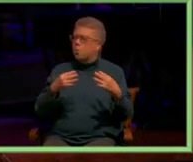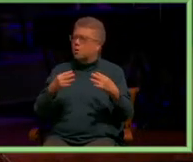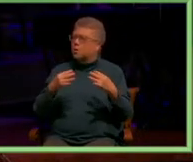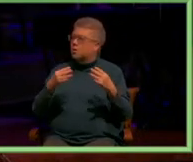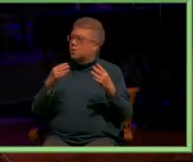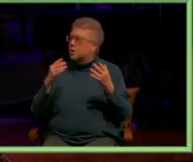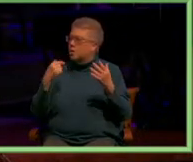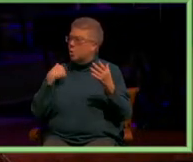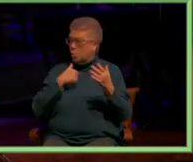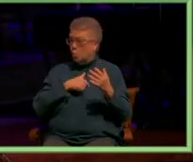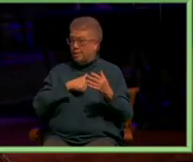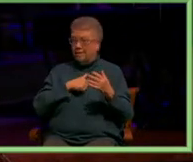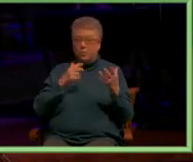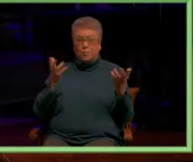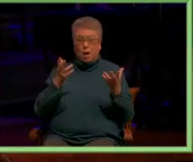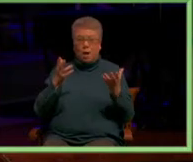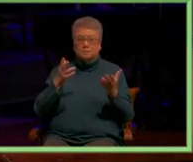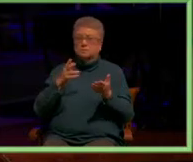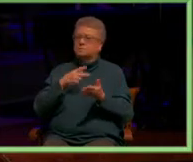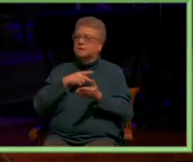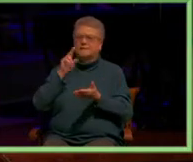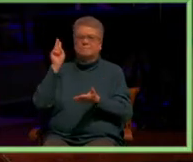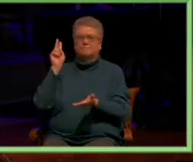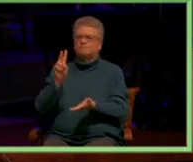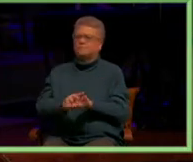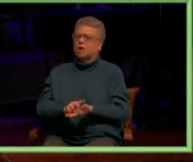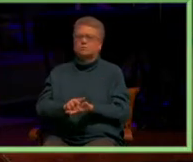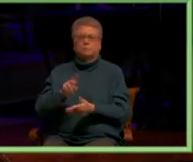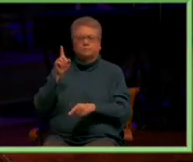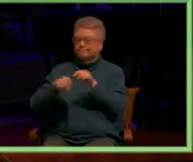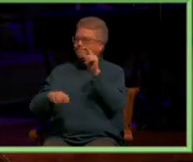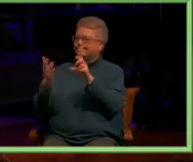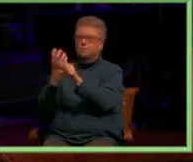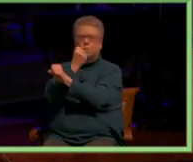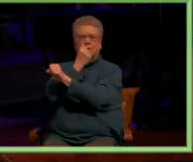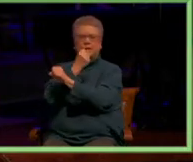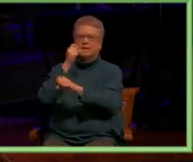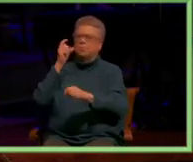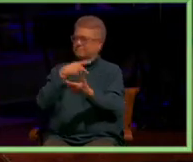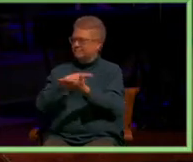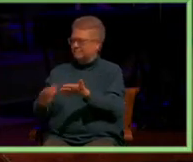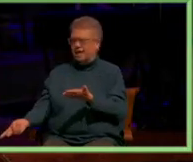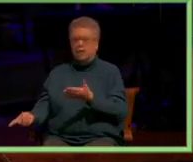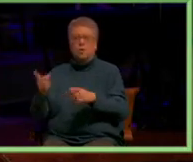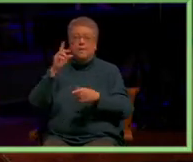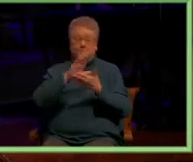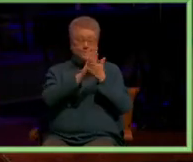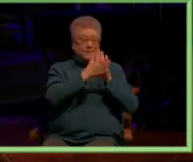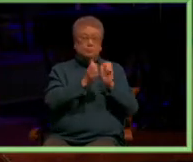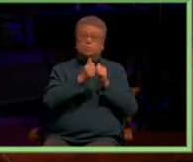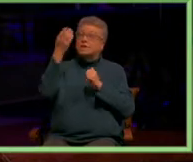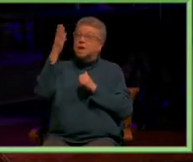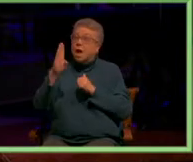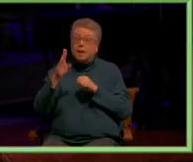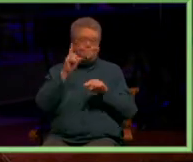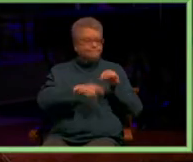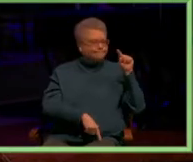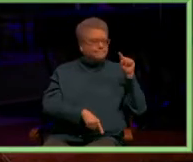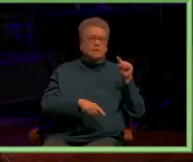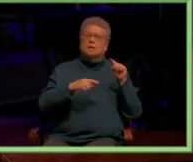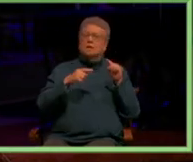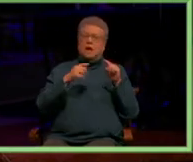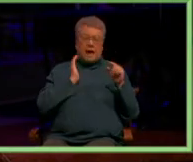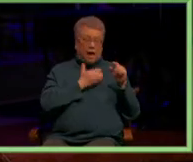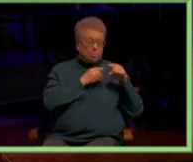we're losing. Left to ourselves, we cannot win the war, we cannot find peace with God, we cannot be reconciled from our sin. We are